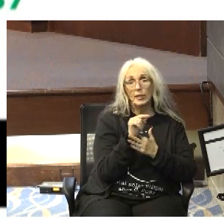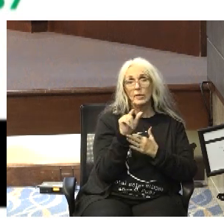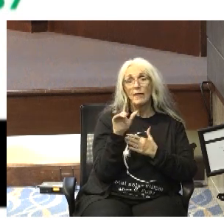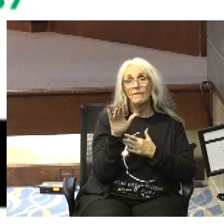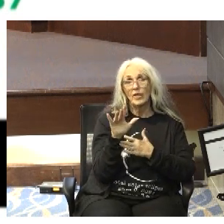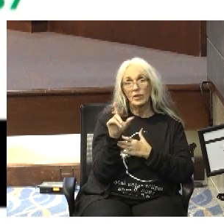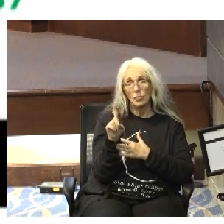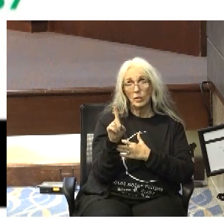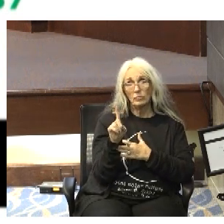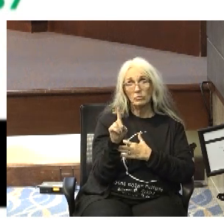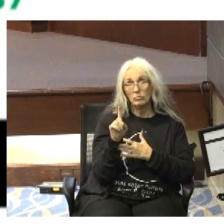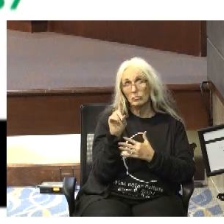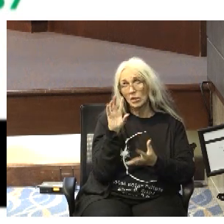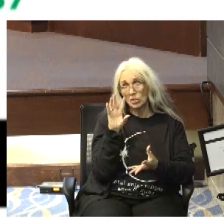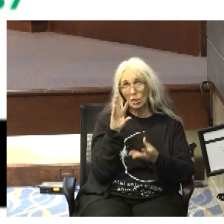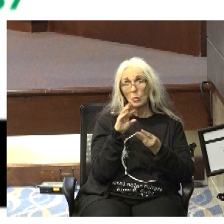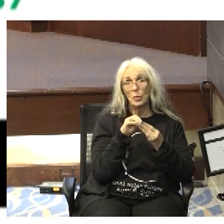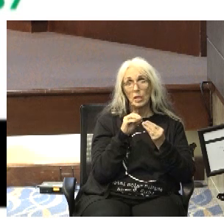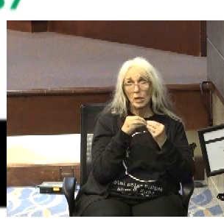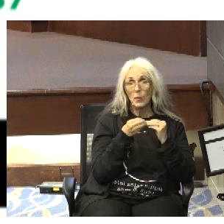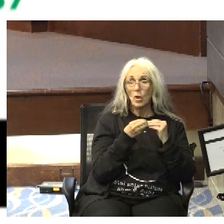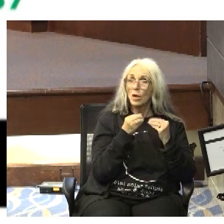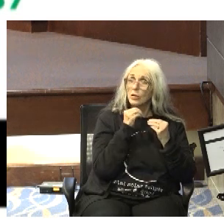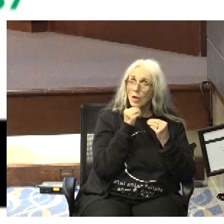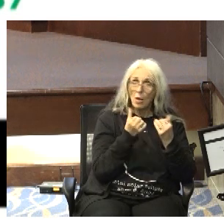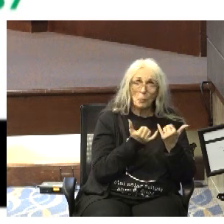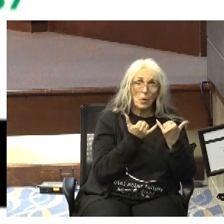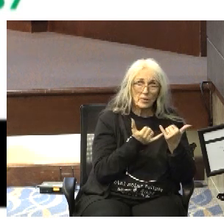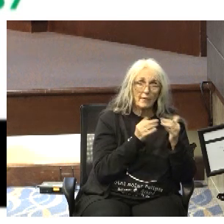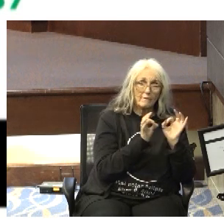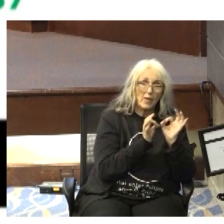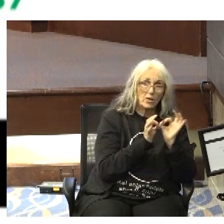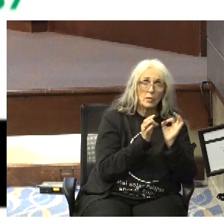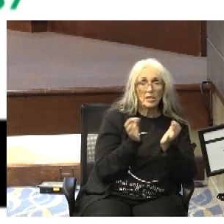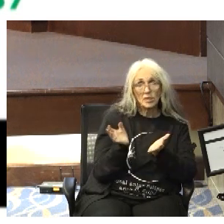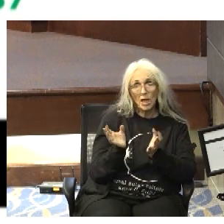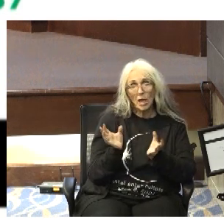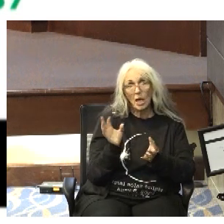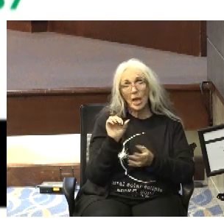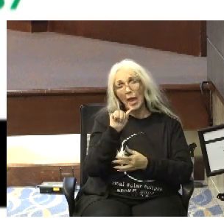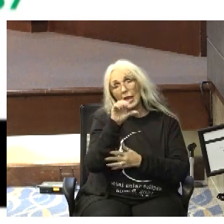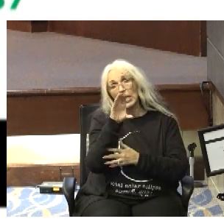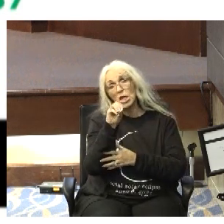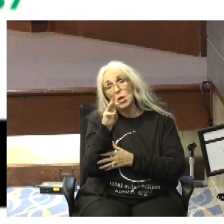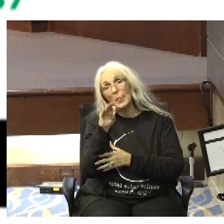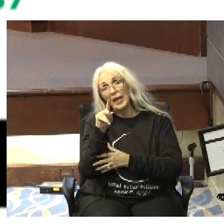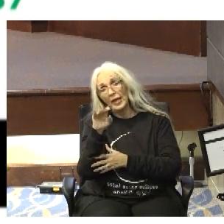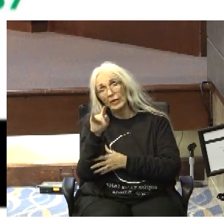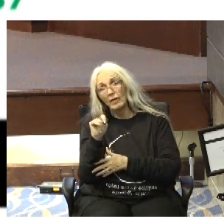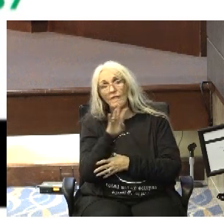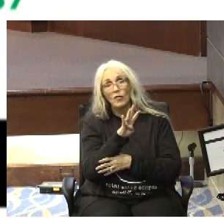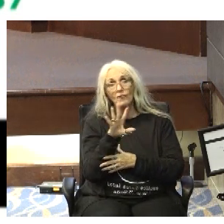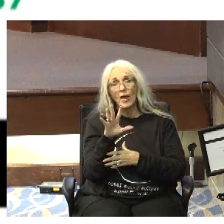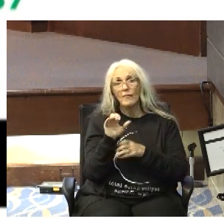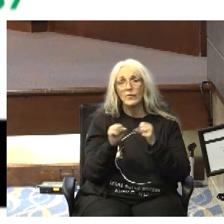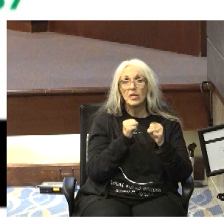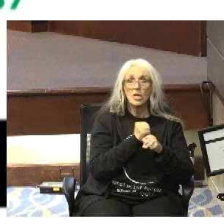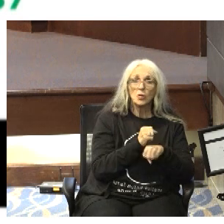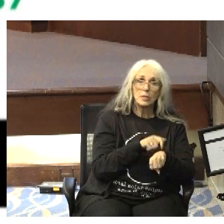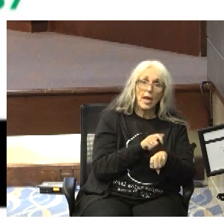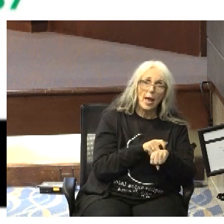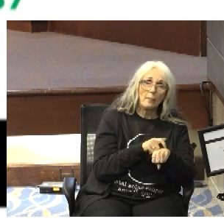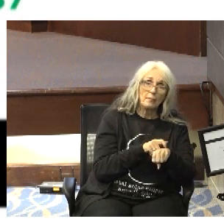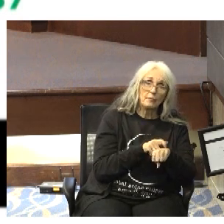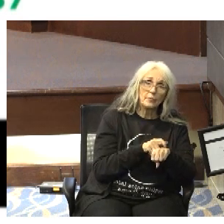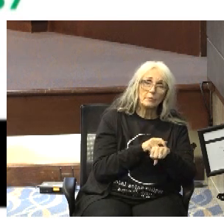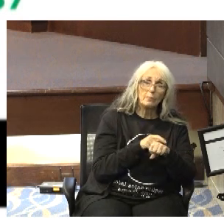cumulative number. It's not a net present value. It's a cumulative amount of money over the 25-year time period. You'll